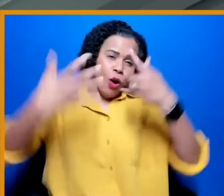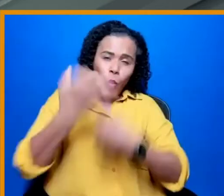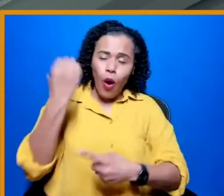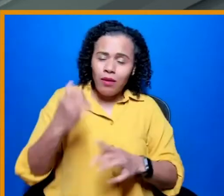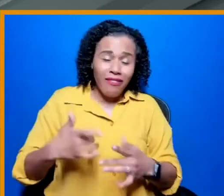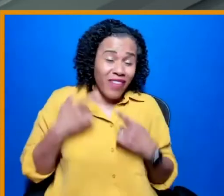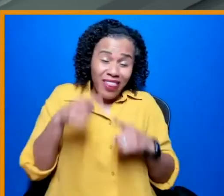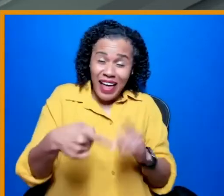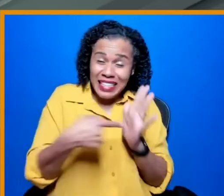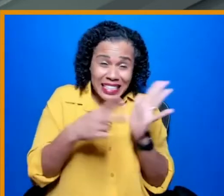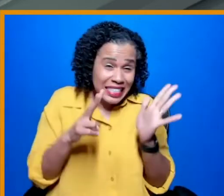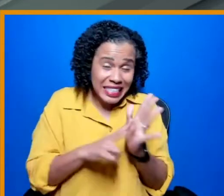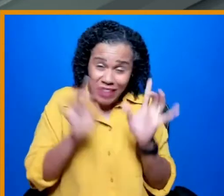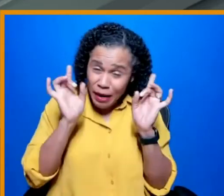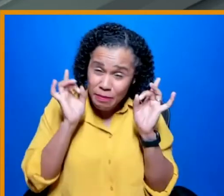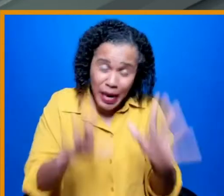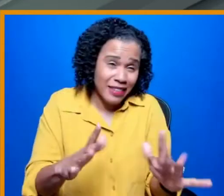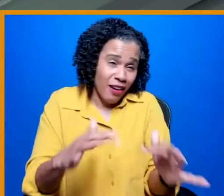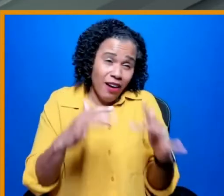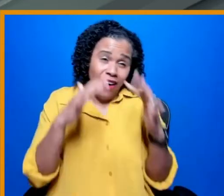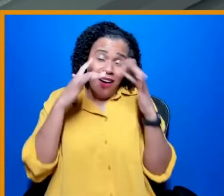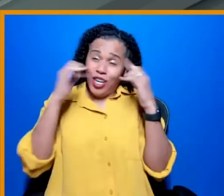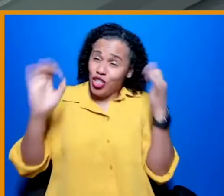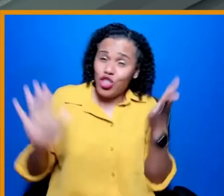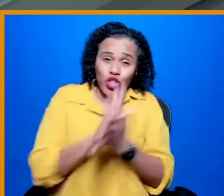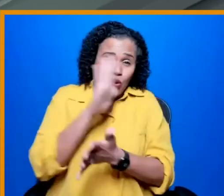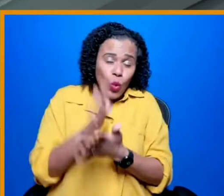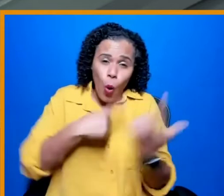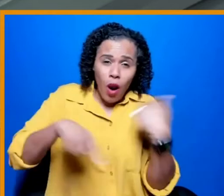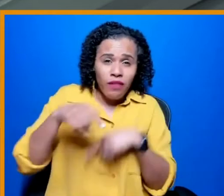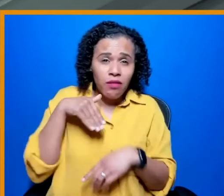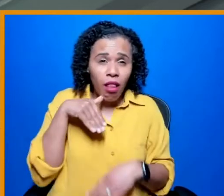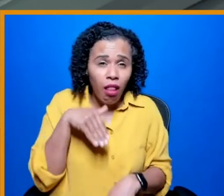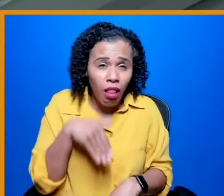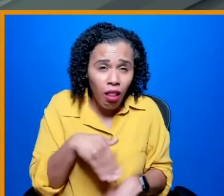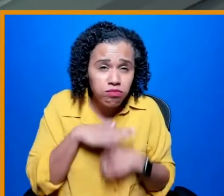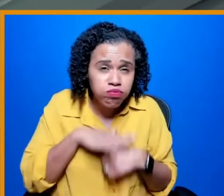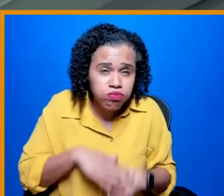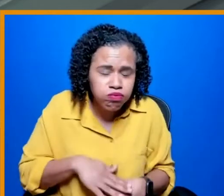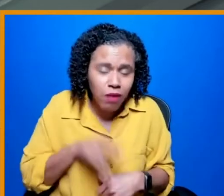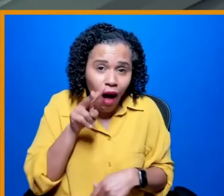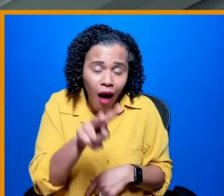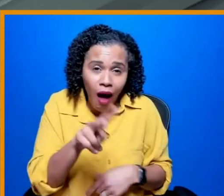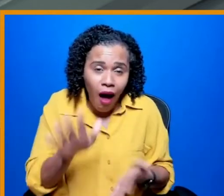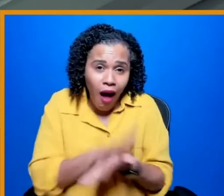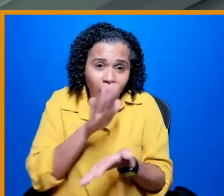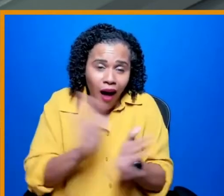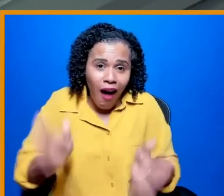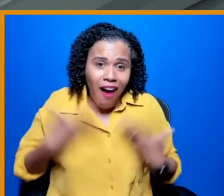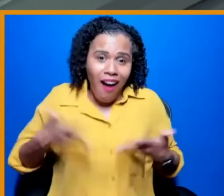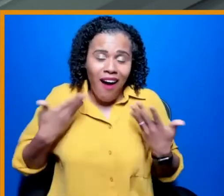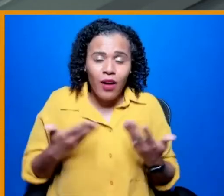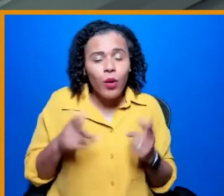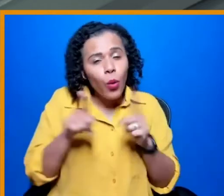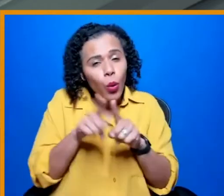magic and joy that we all needed in a pretty dark period. I also think it's fair to say that it reflected that phenomenon